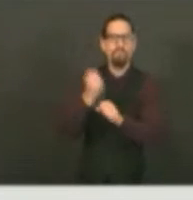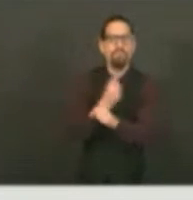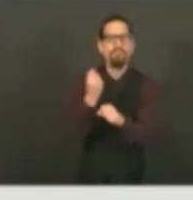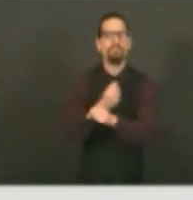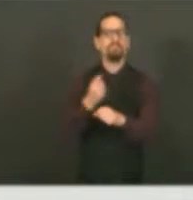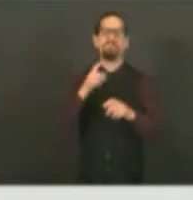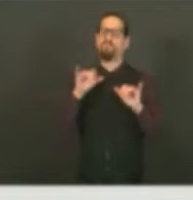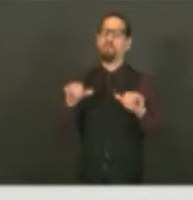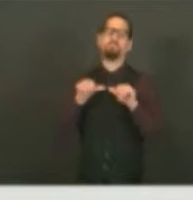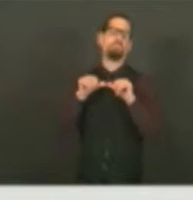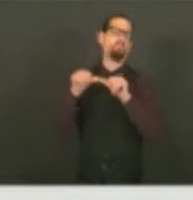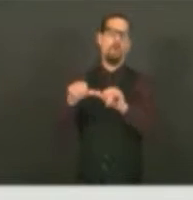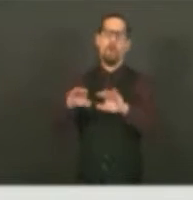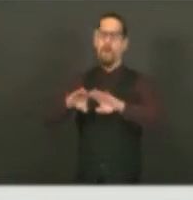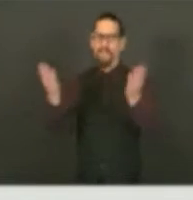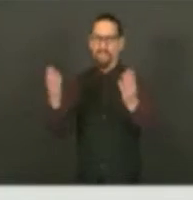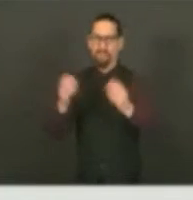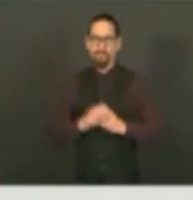current retail